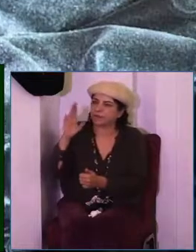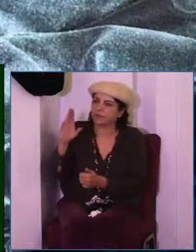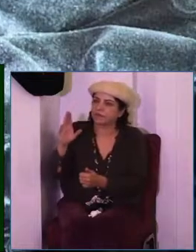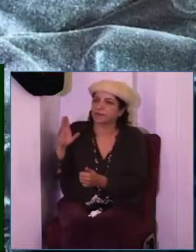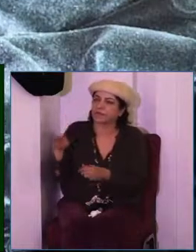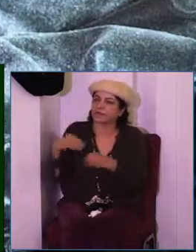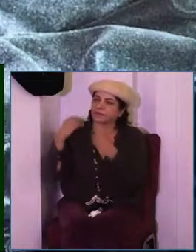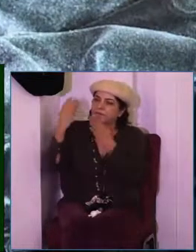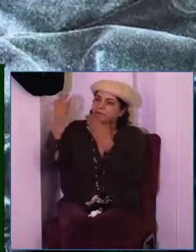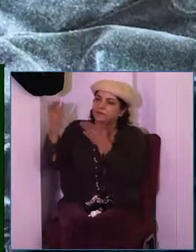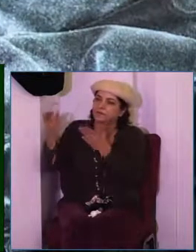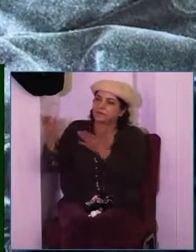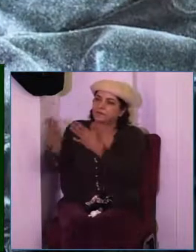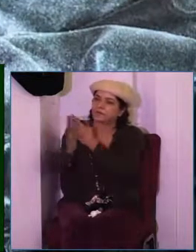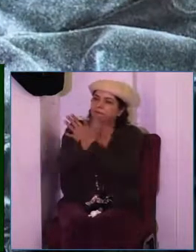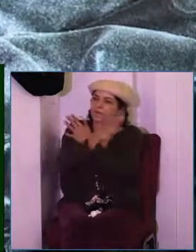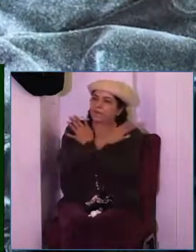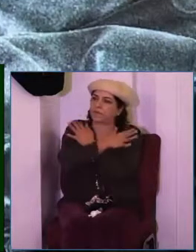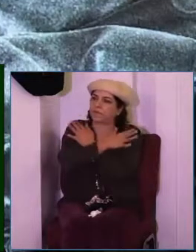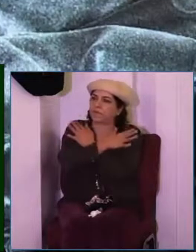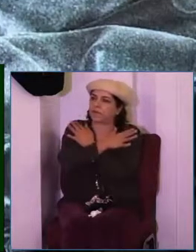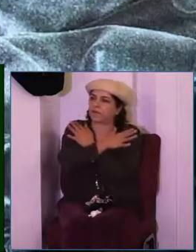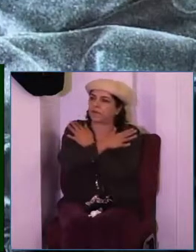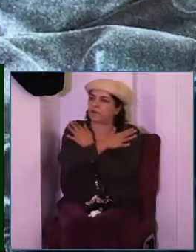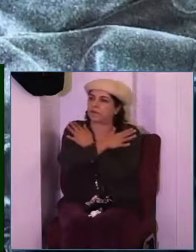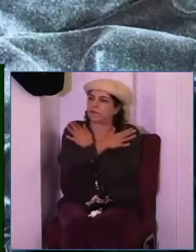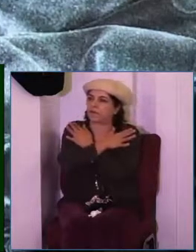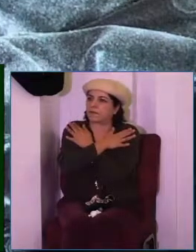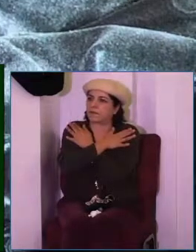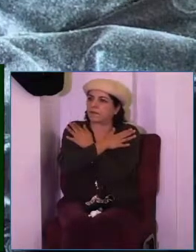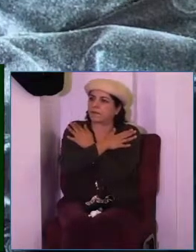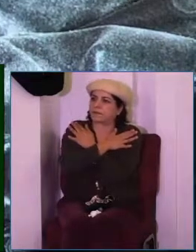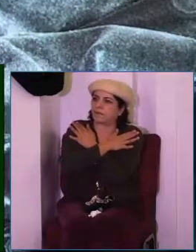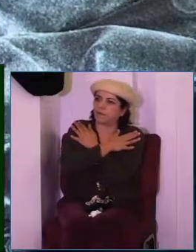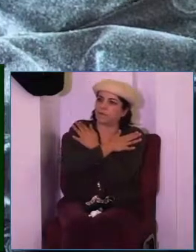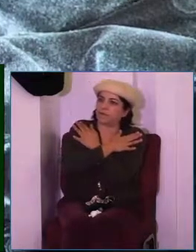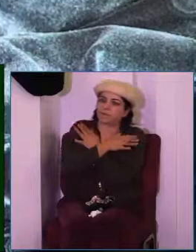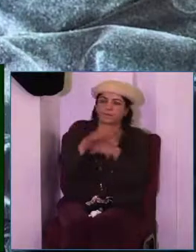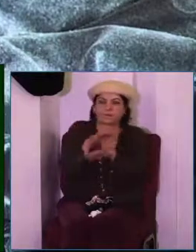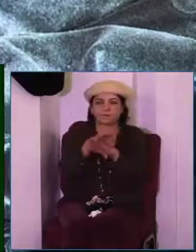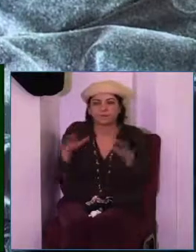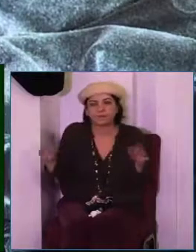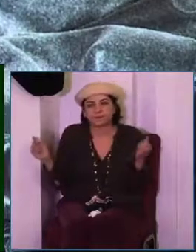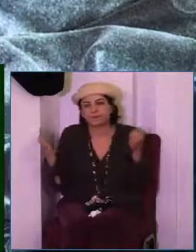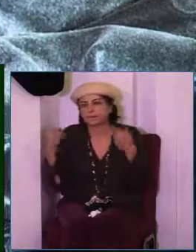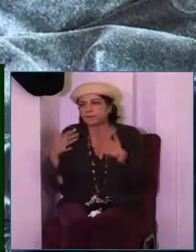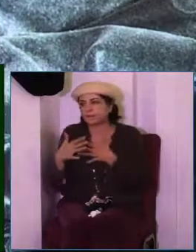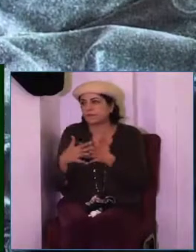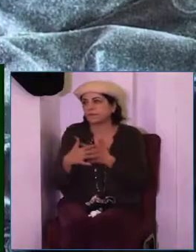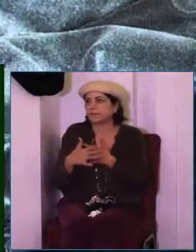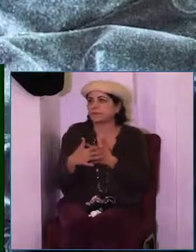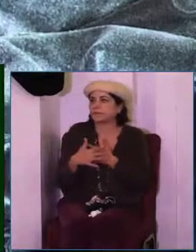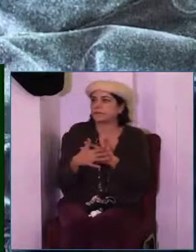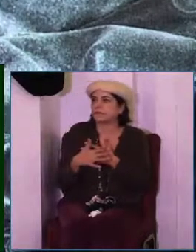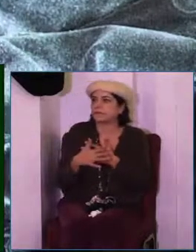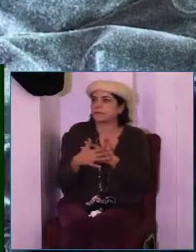and I will give you rest. Be not